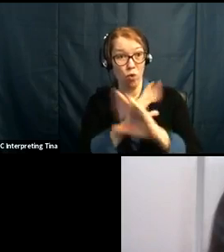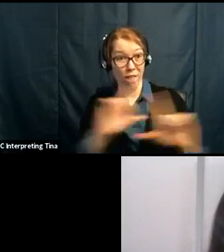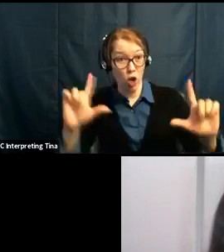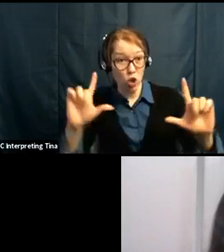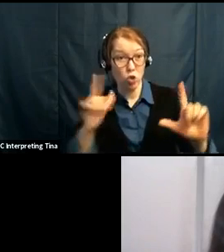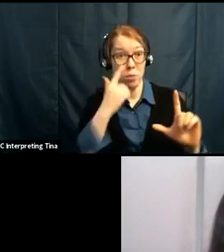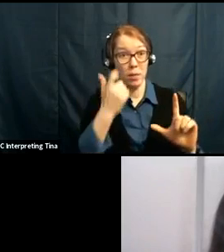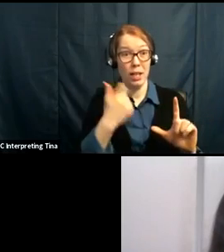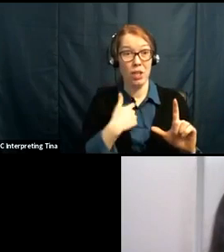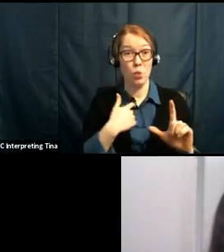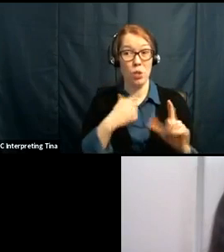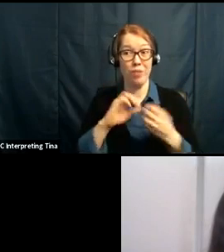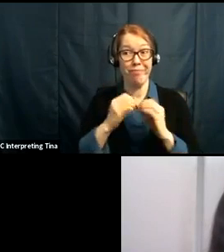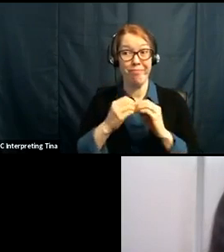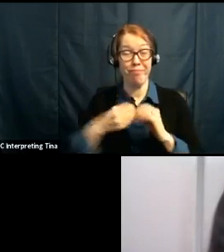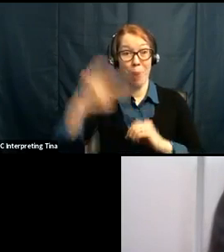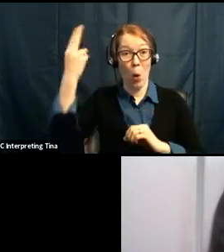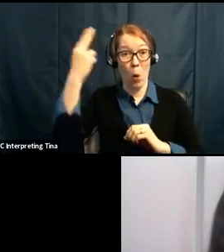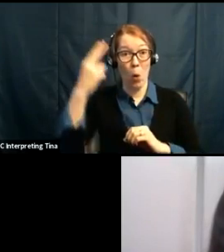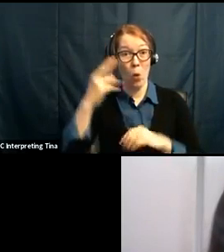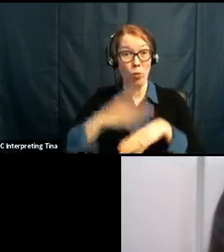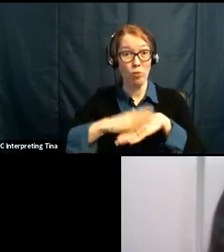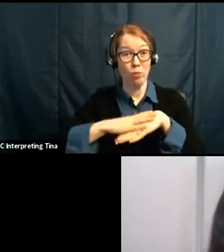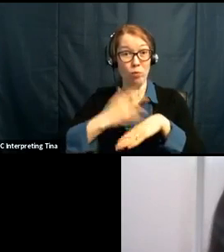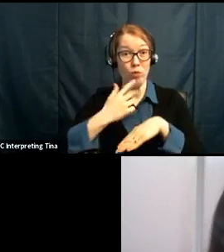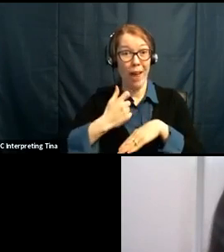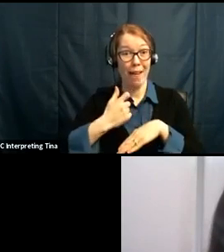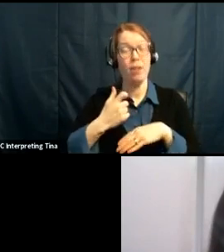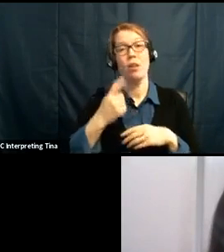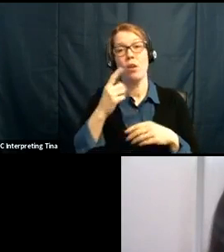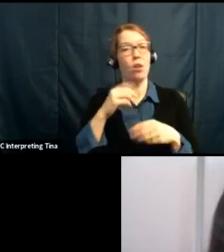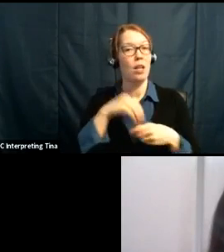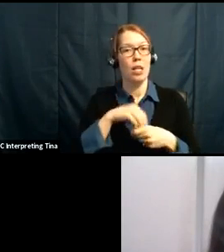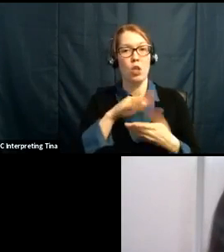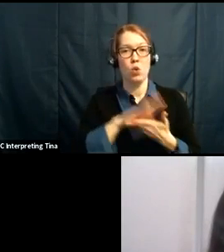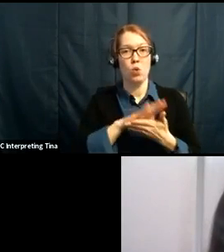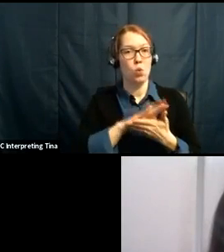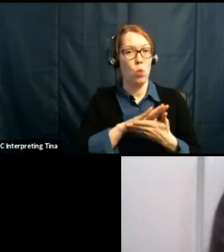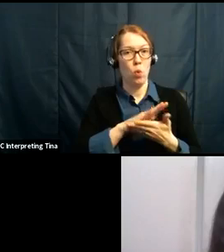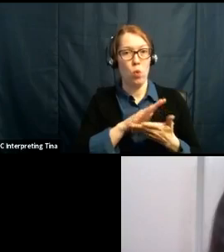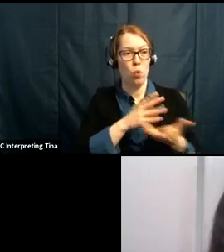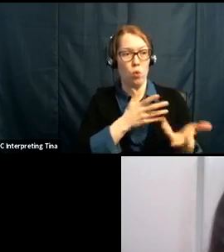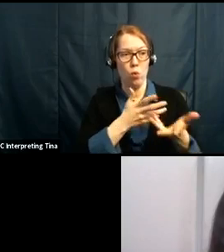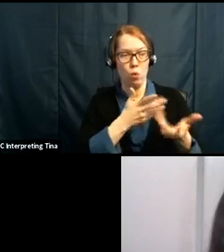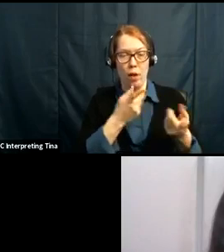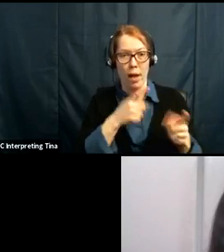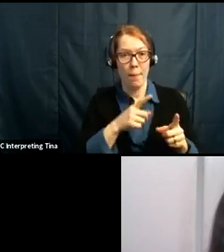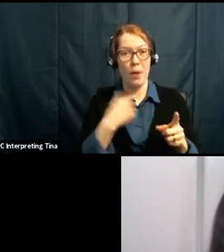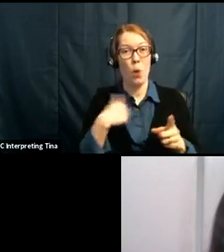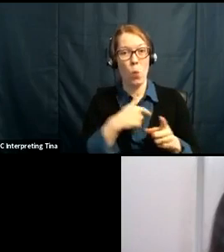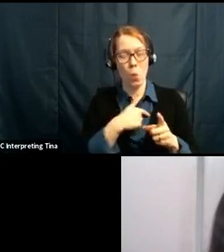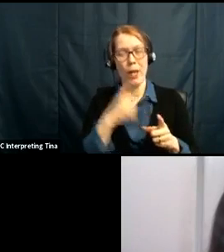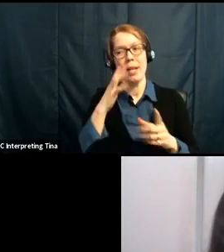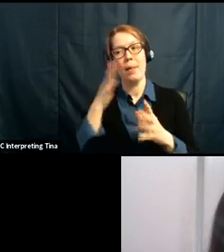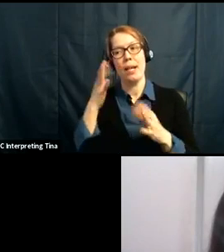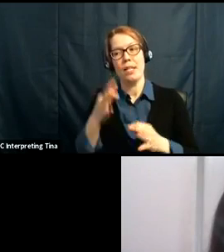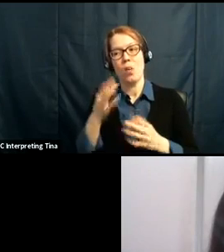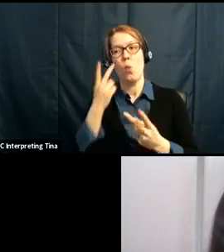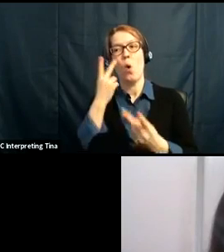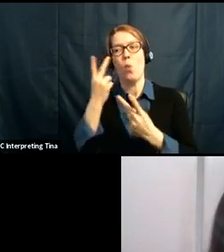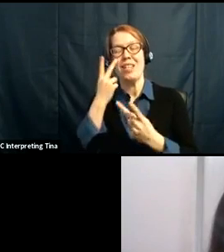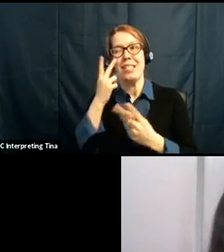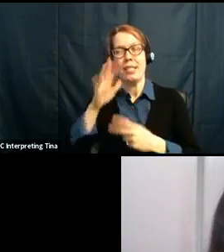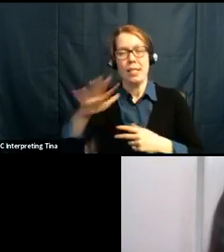red? And right now we're not seeing in-school transmission. So the point here is we need to make decisions on what we're seeing in our